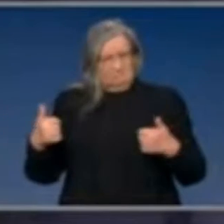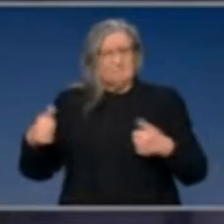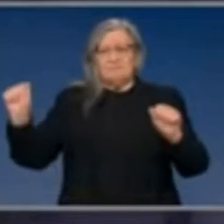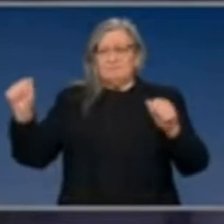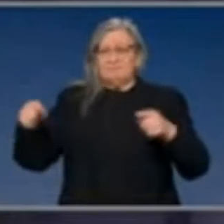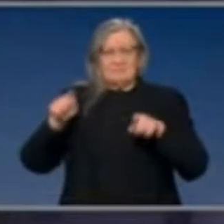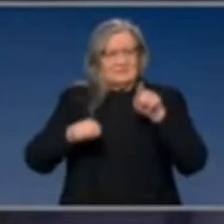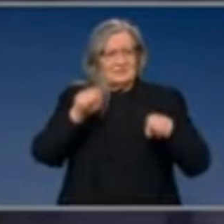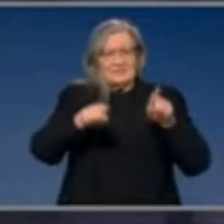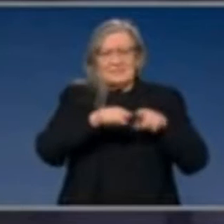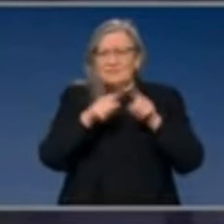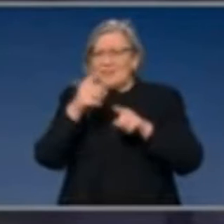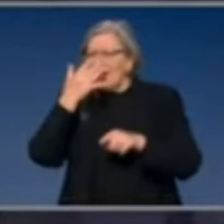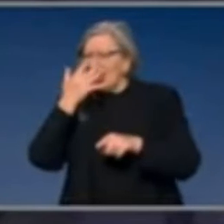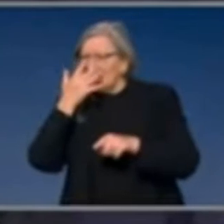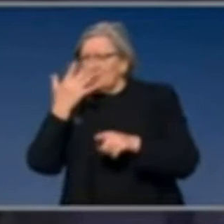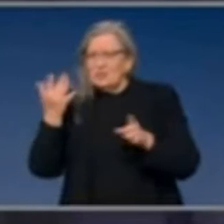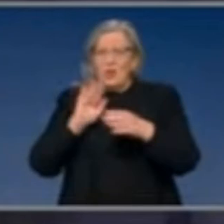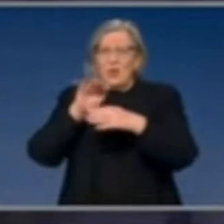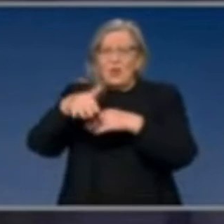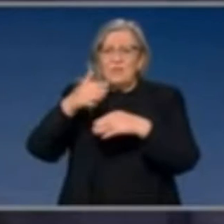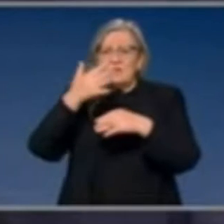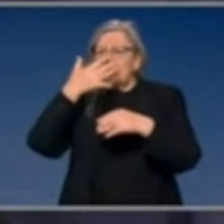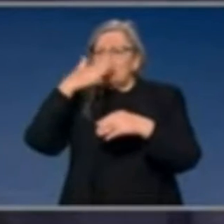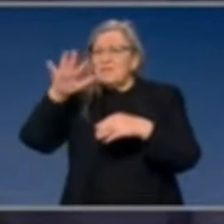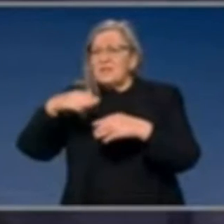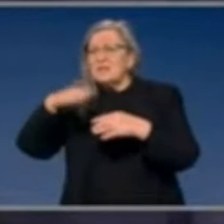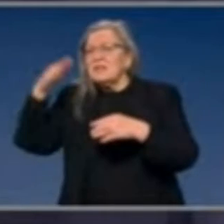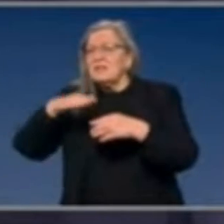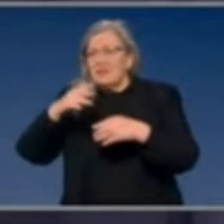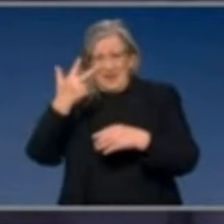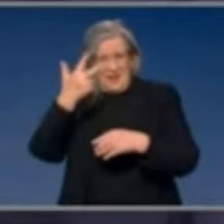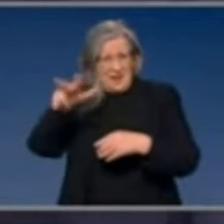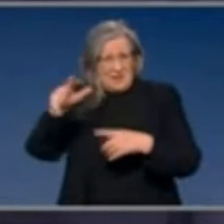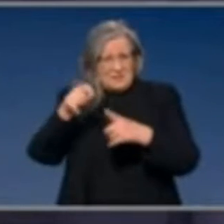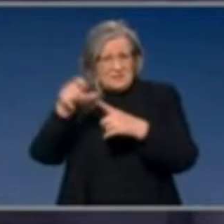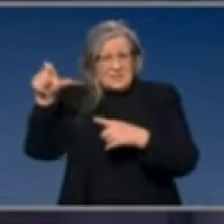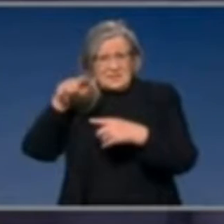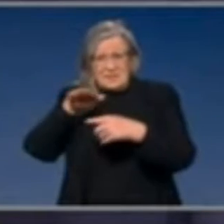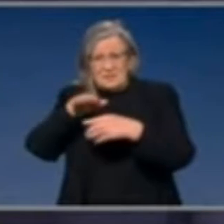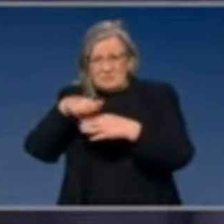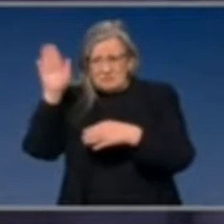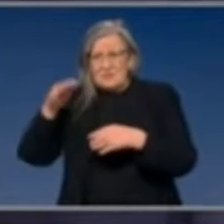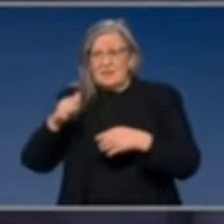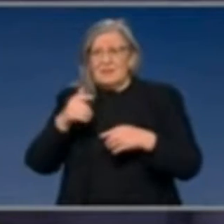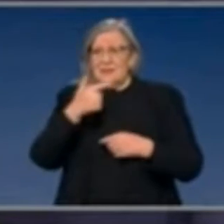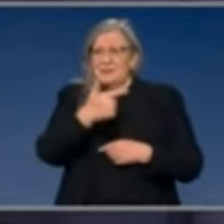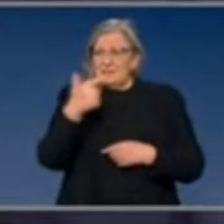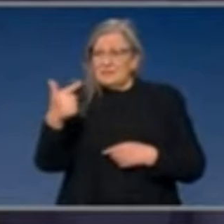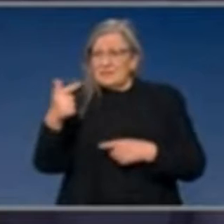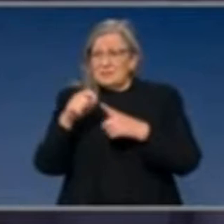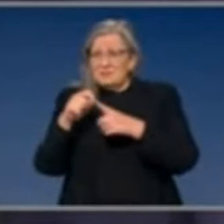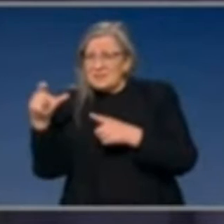groups. Our over 50s are almost at the 80% mark for first doses, 77.2%. Our over